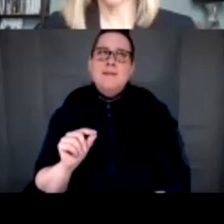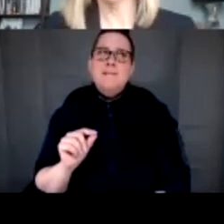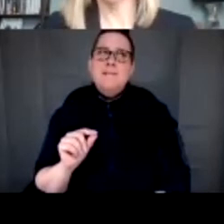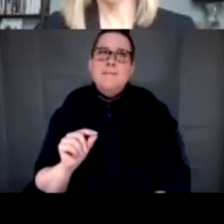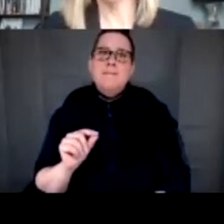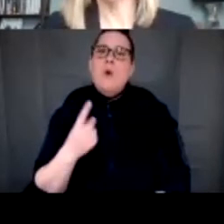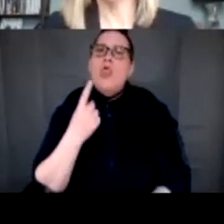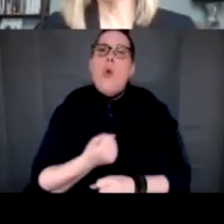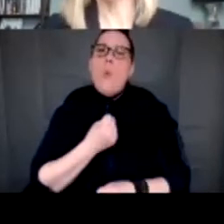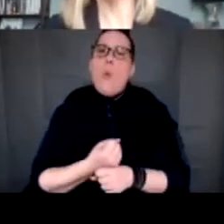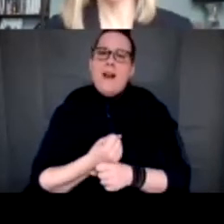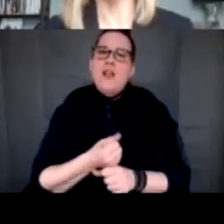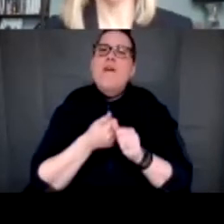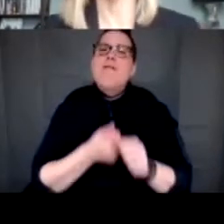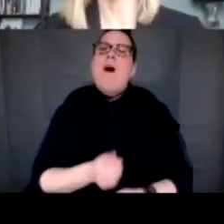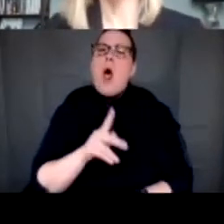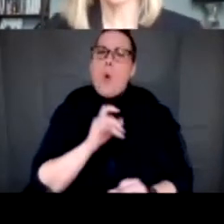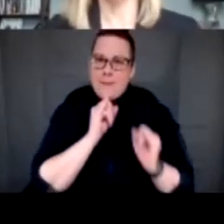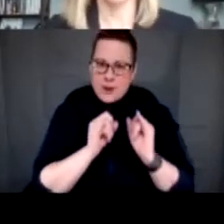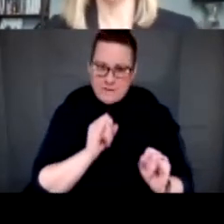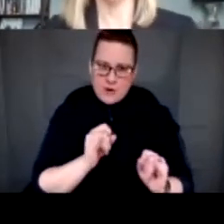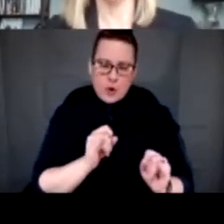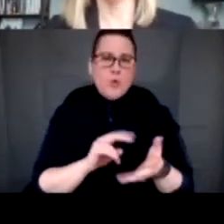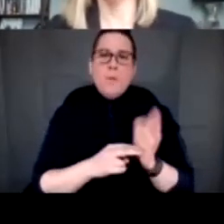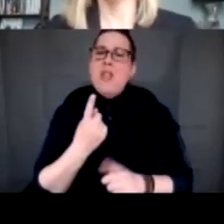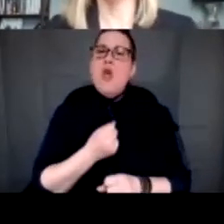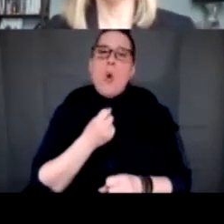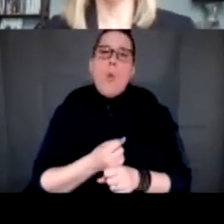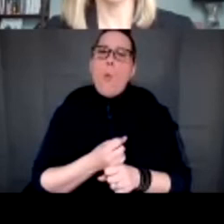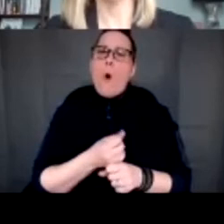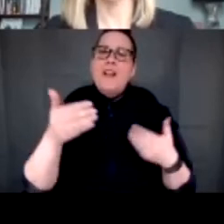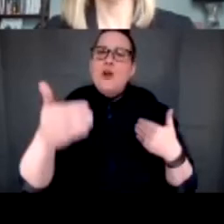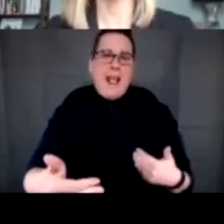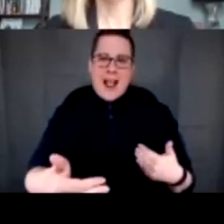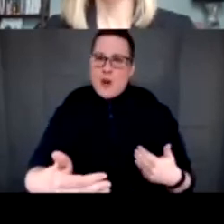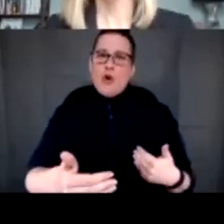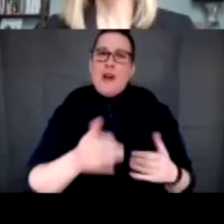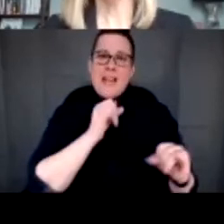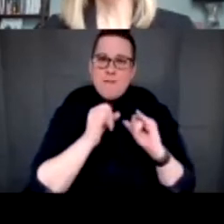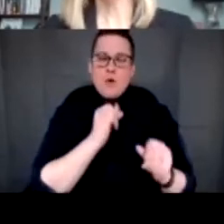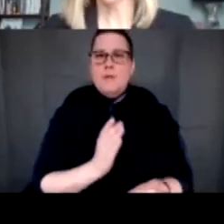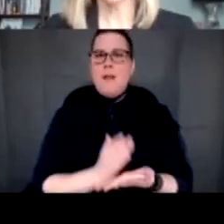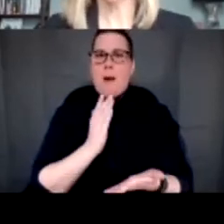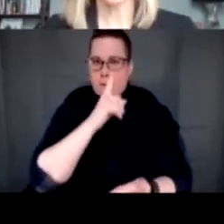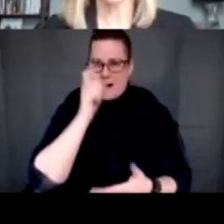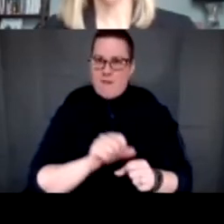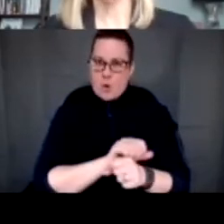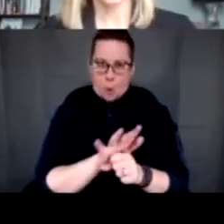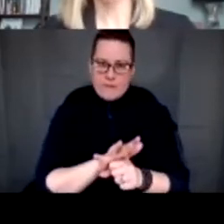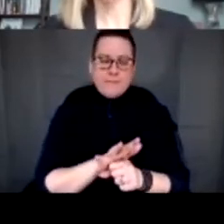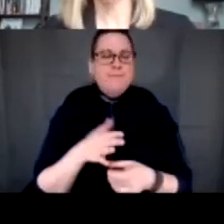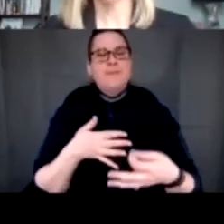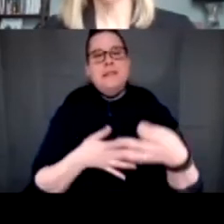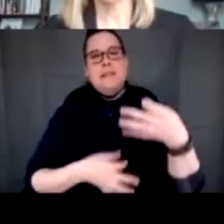one-year follow-up interviews. But so we had to stop because of COVID-19. So instead,